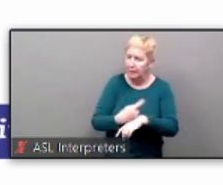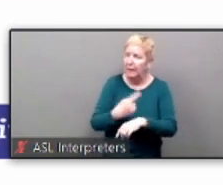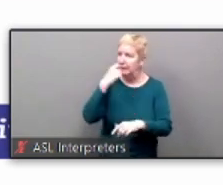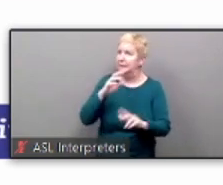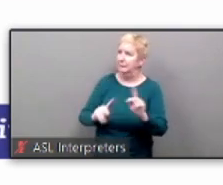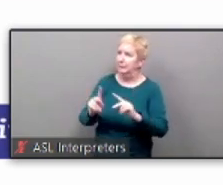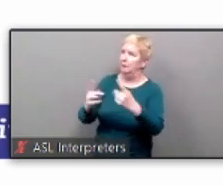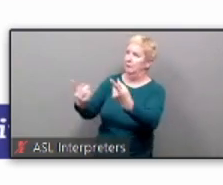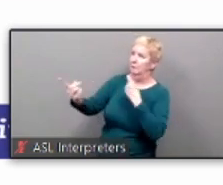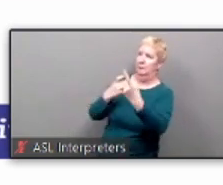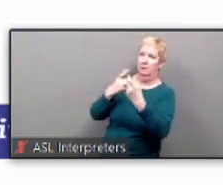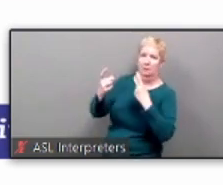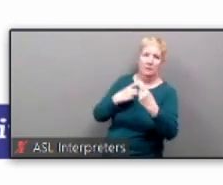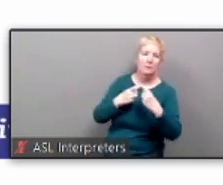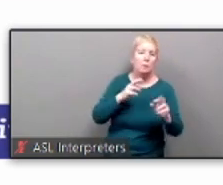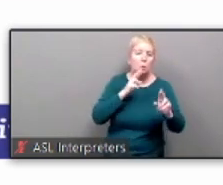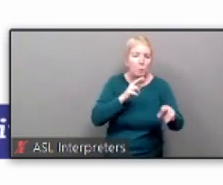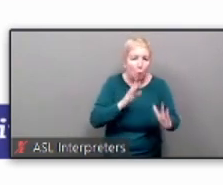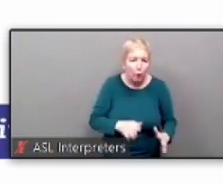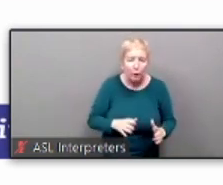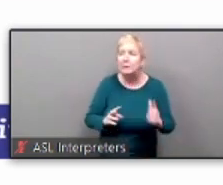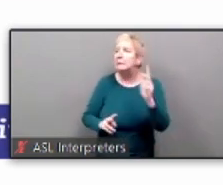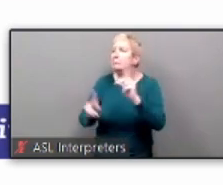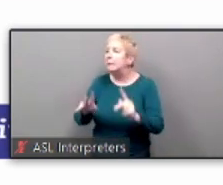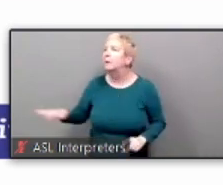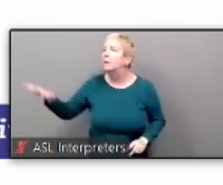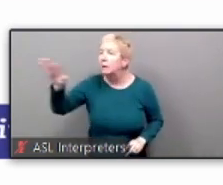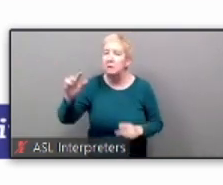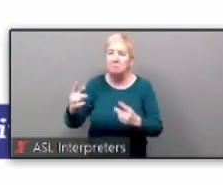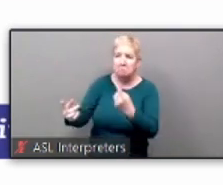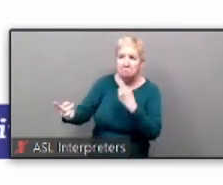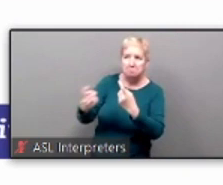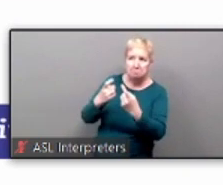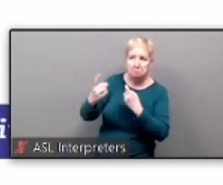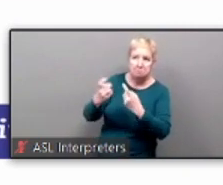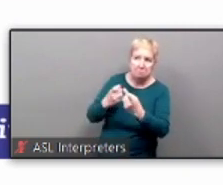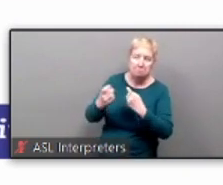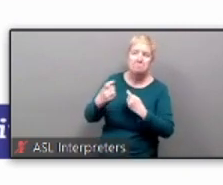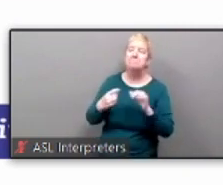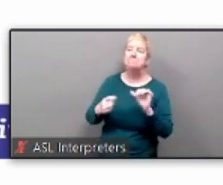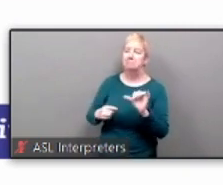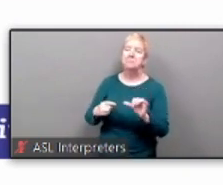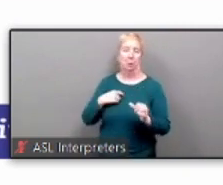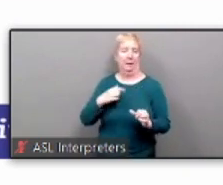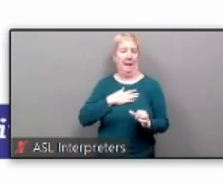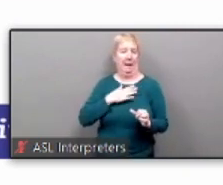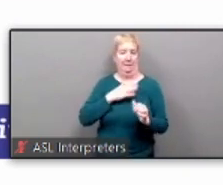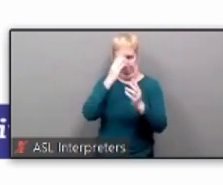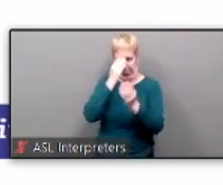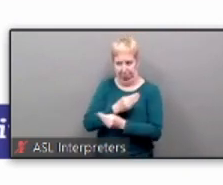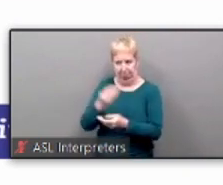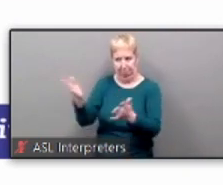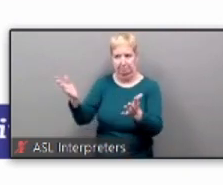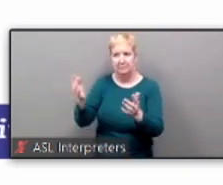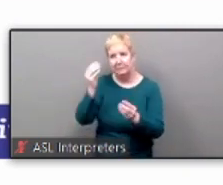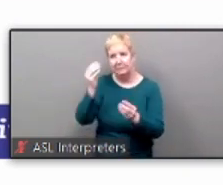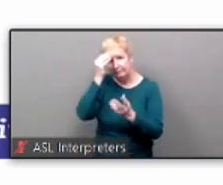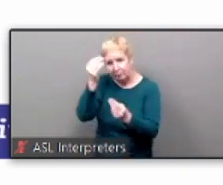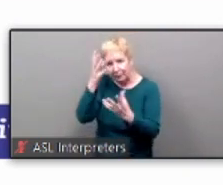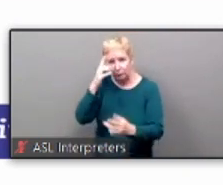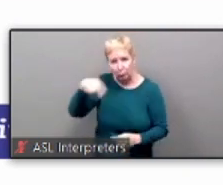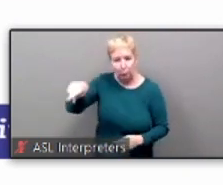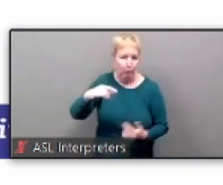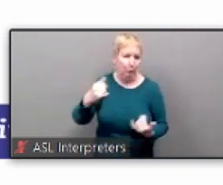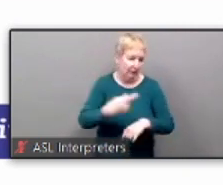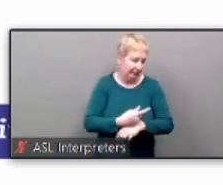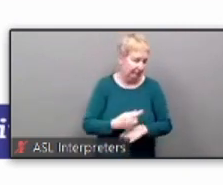by reporters and the public related to this topic. So I'm happy to provide some further information